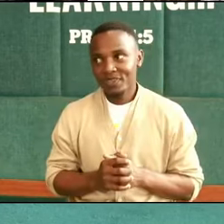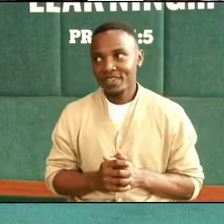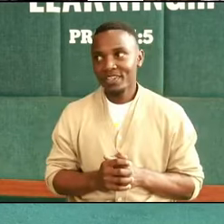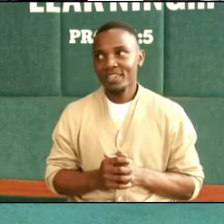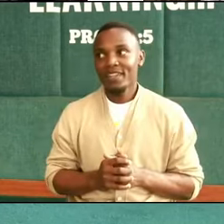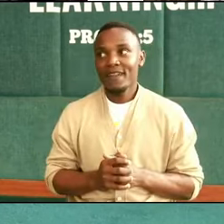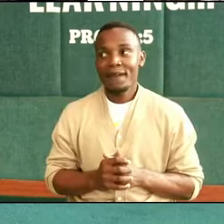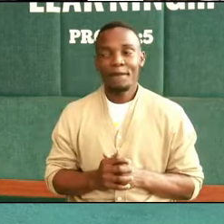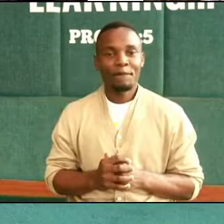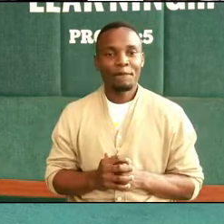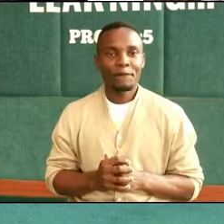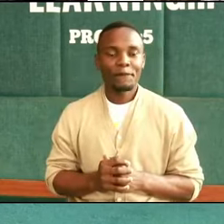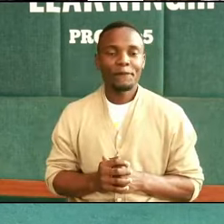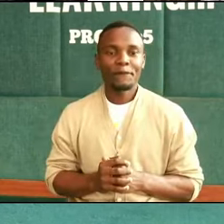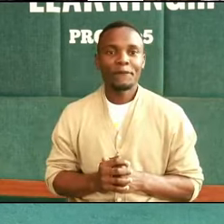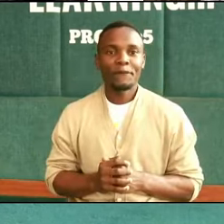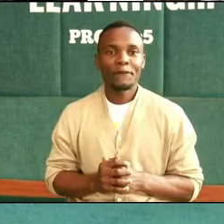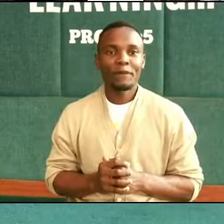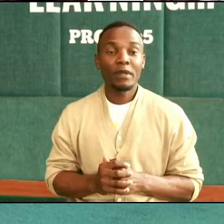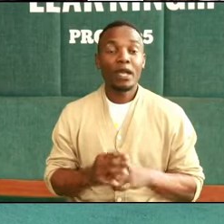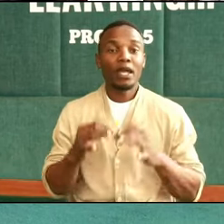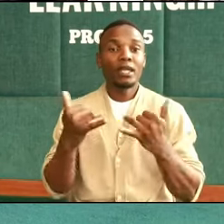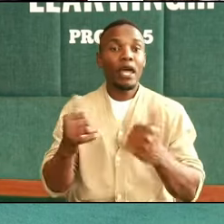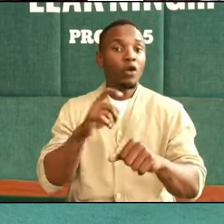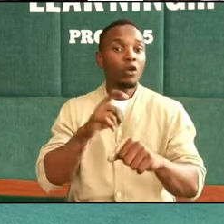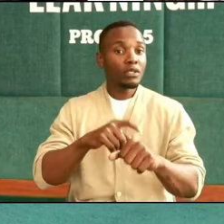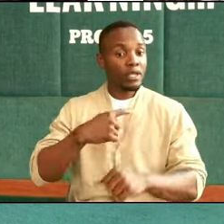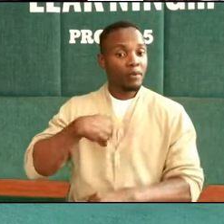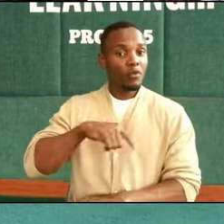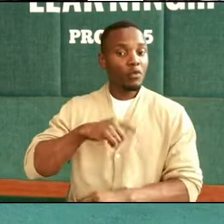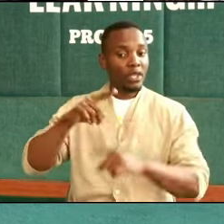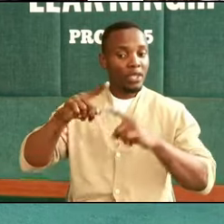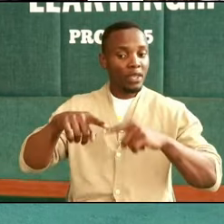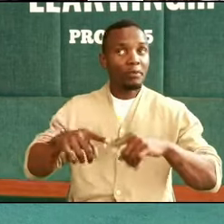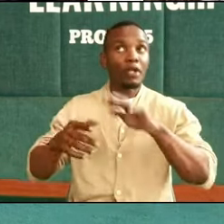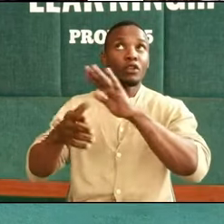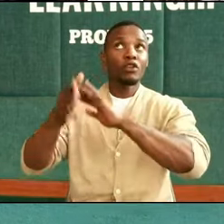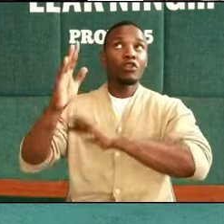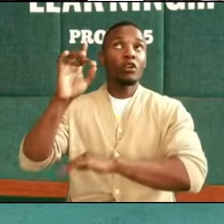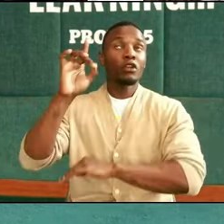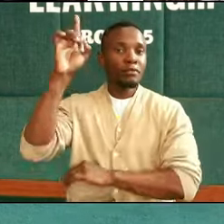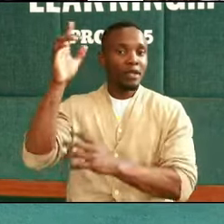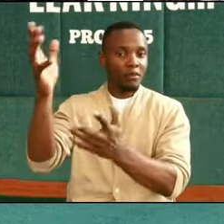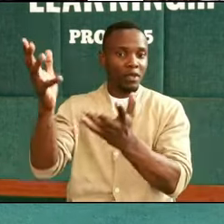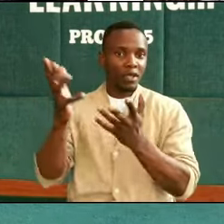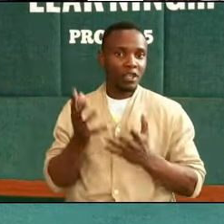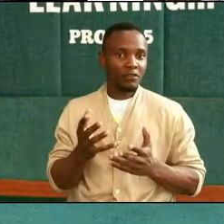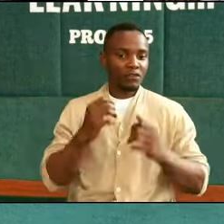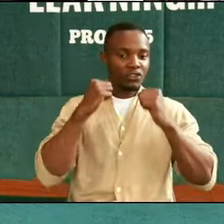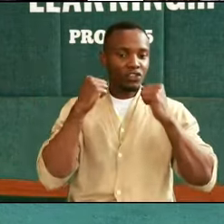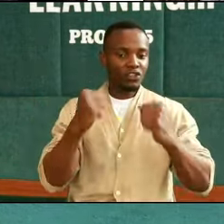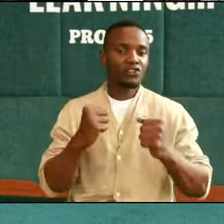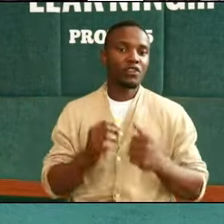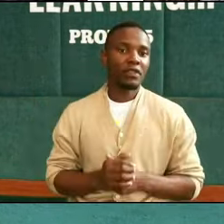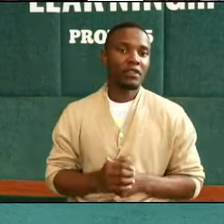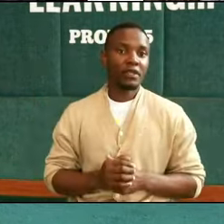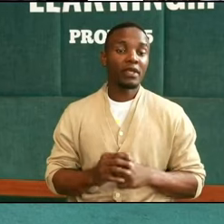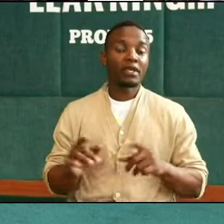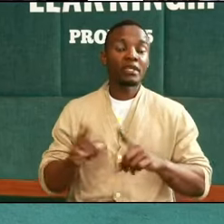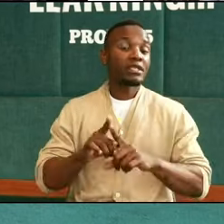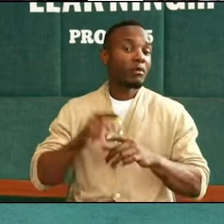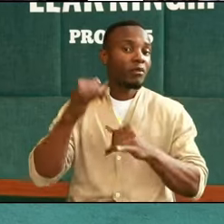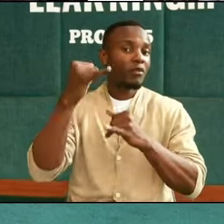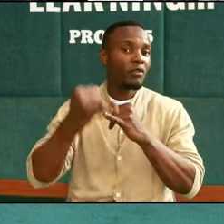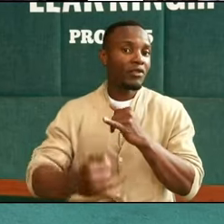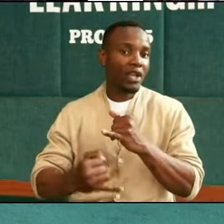And he destroyed it. Yeah? So whenever we depend on God, he gives us strength. Even at the end, Samson depended on God to give him strength one